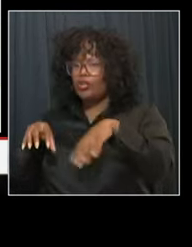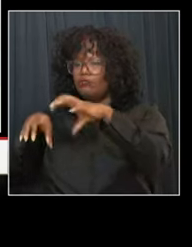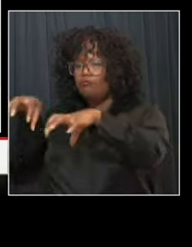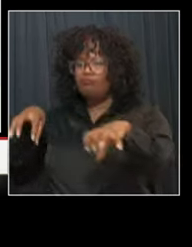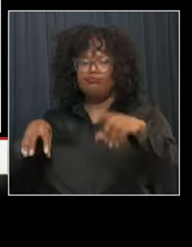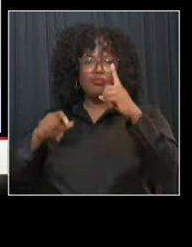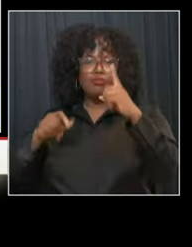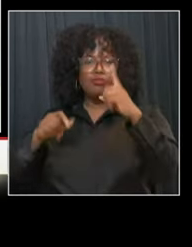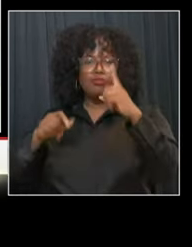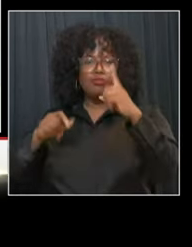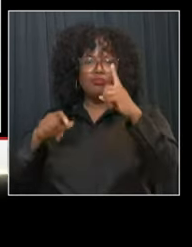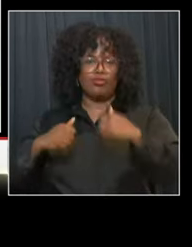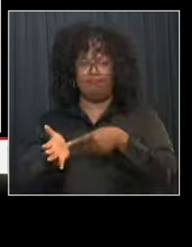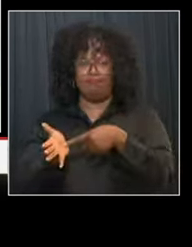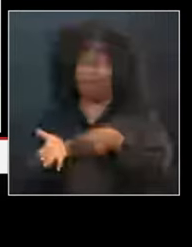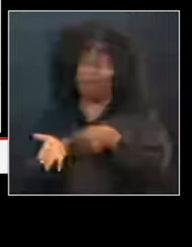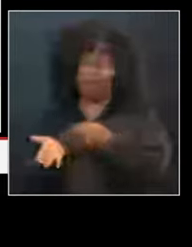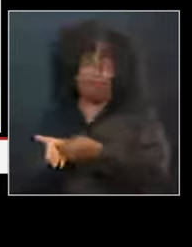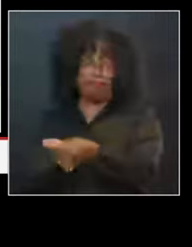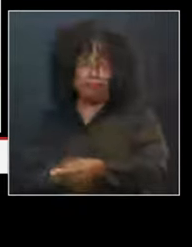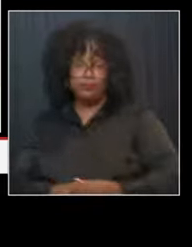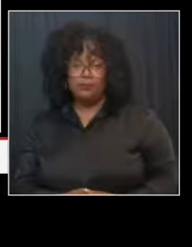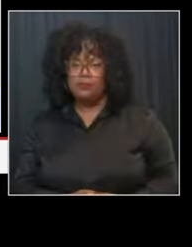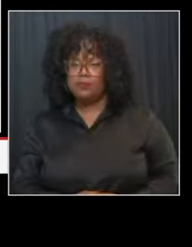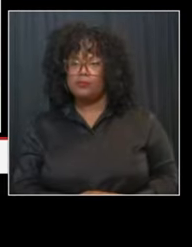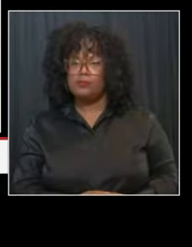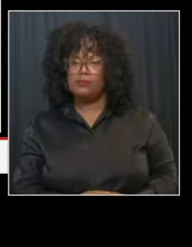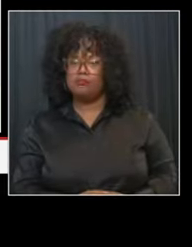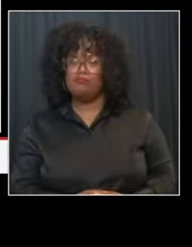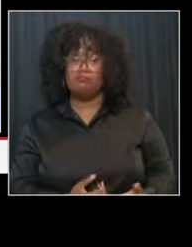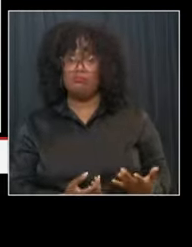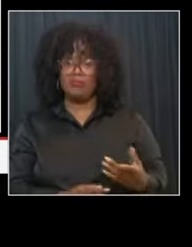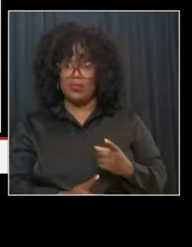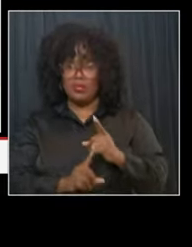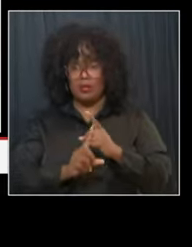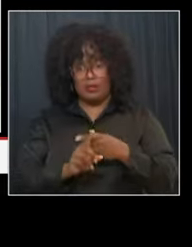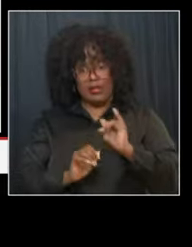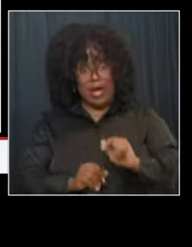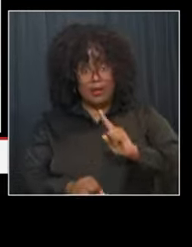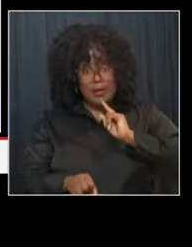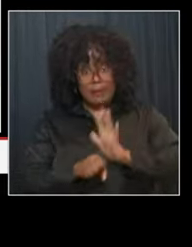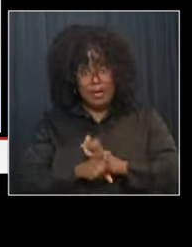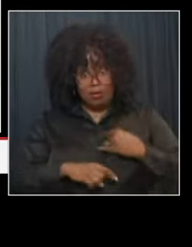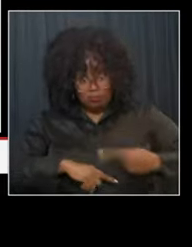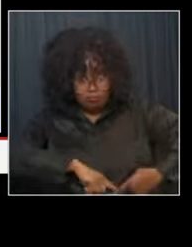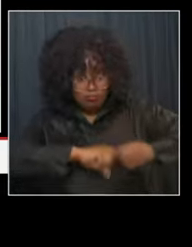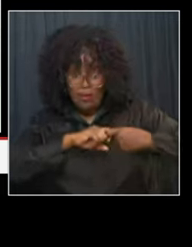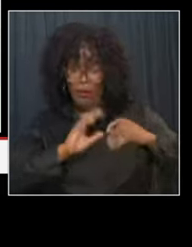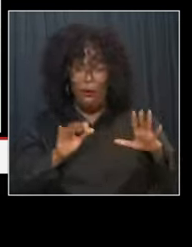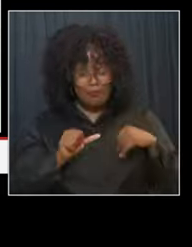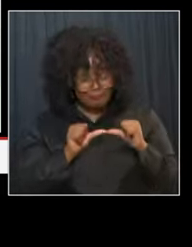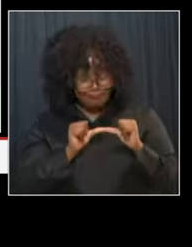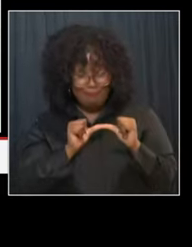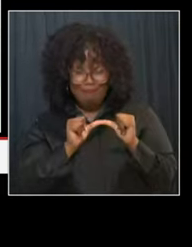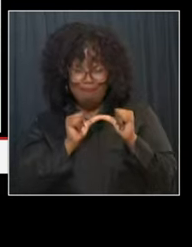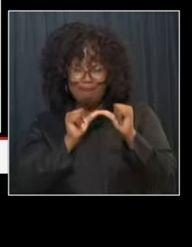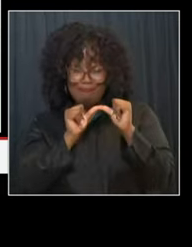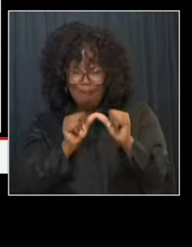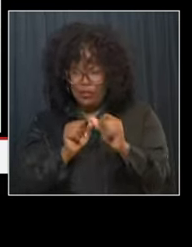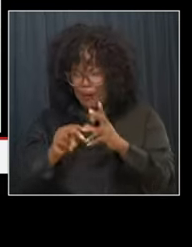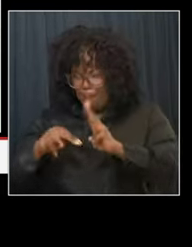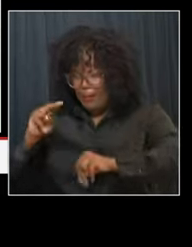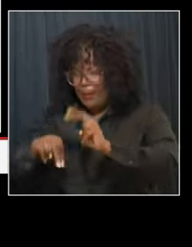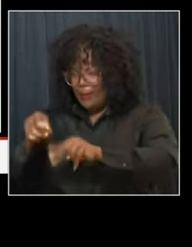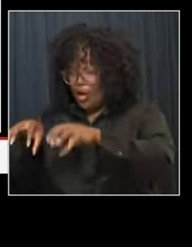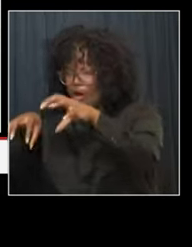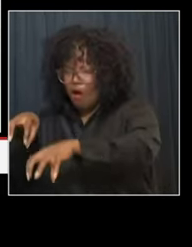not wavered. And we are proposing continued investments in projects on the east side of Washington, as well as supporting